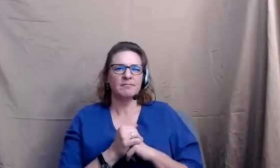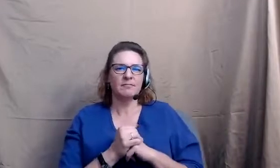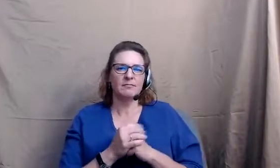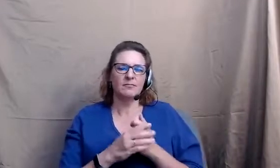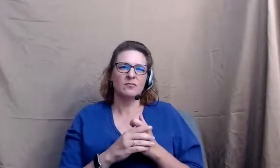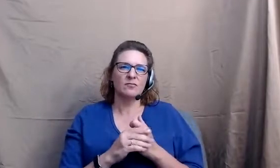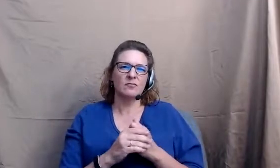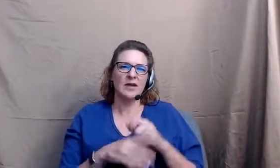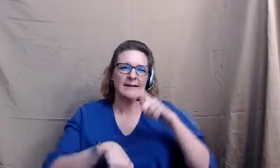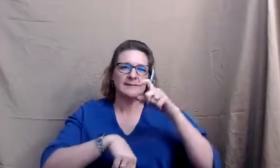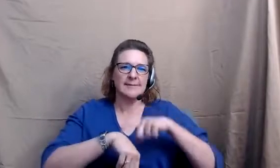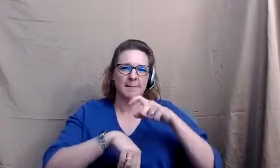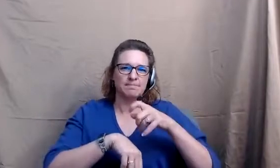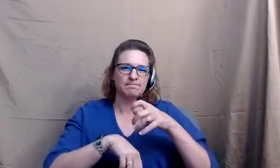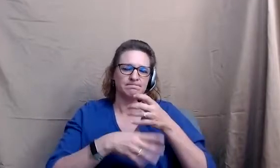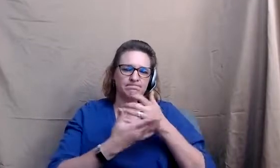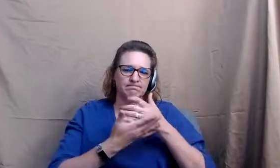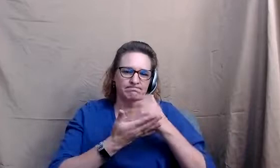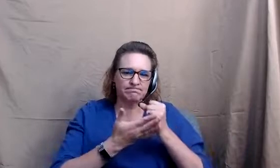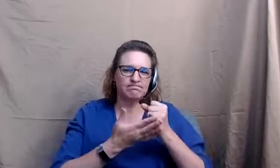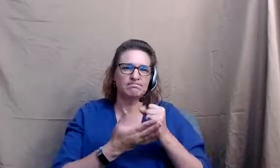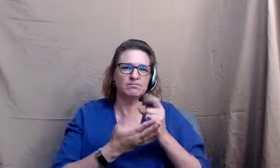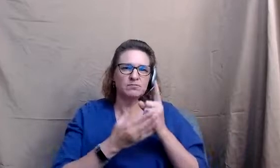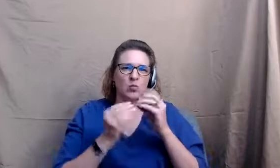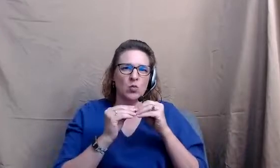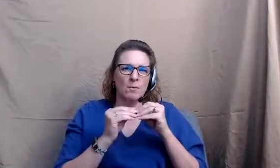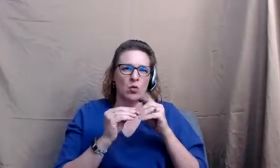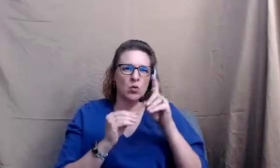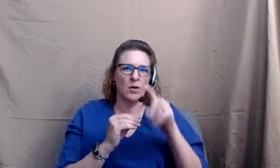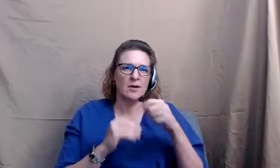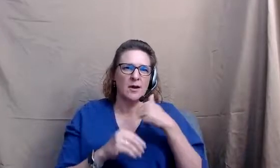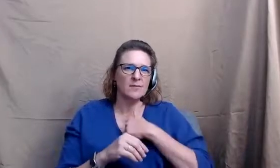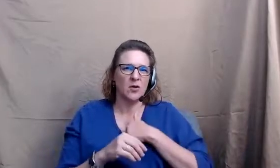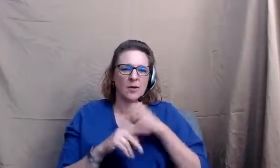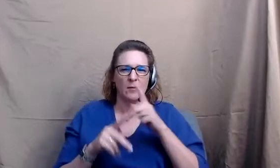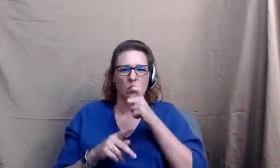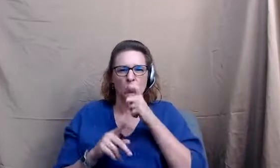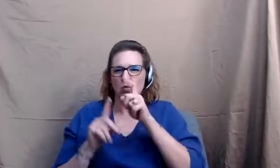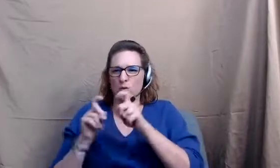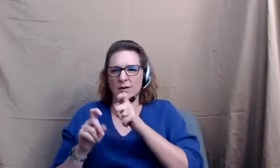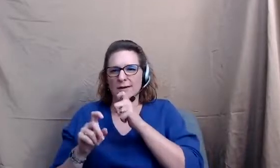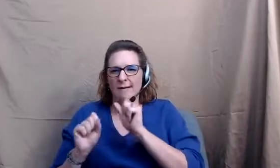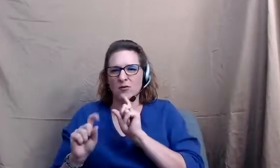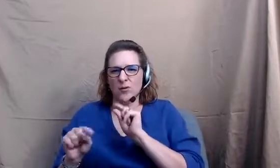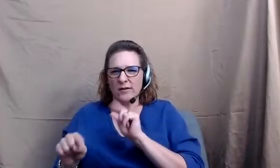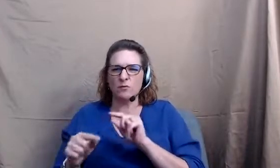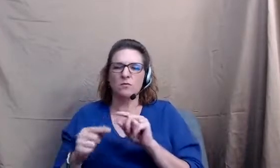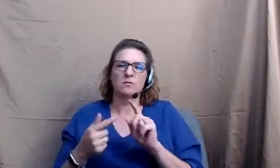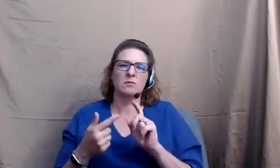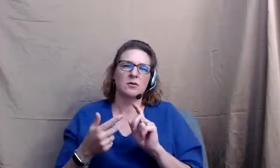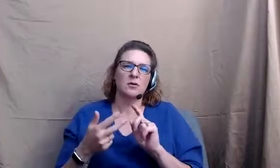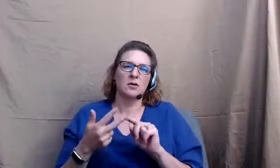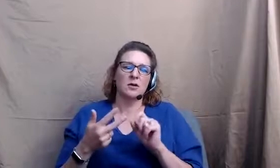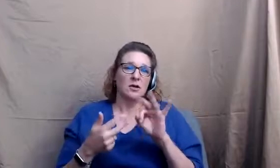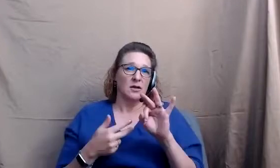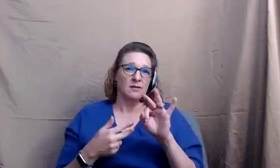We are almost at time, and I want to ask one more question, and I'm sorry to folks whose questions I'm not getting to, but if you have